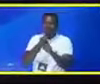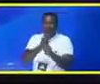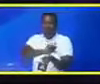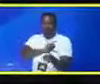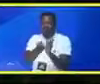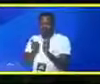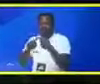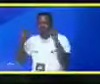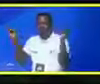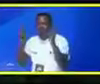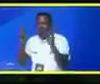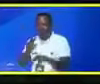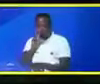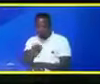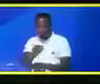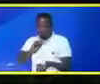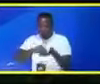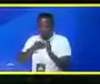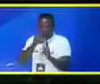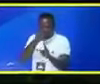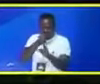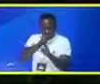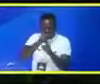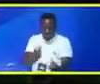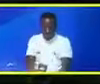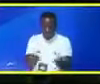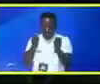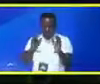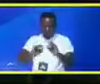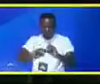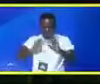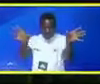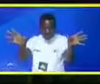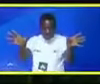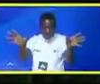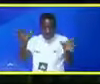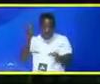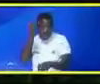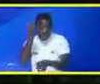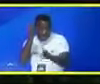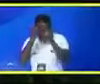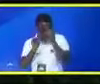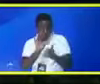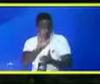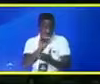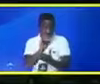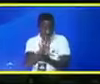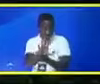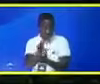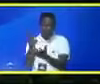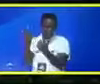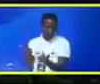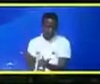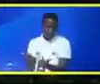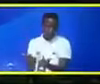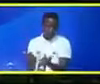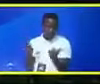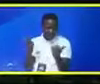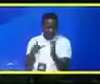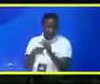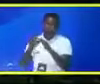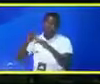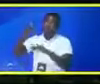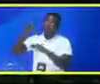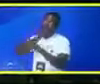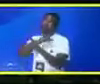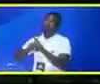to victory. It says you will only arise and shine because your light is come and the glory of